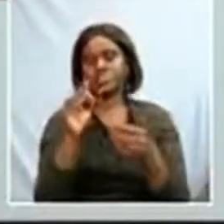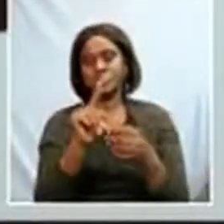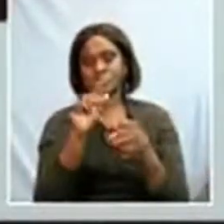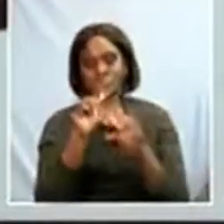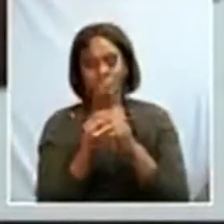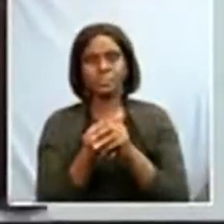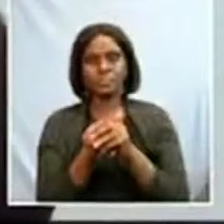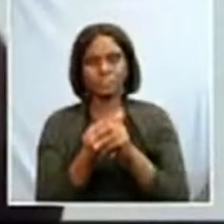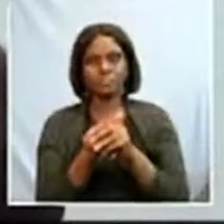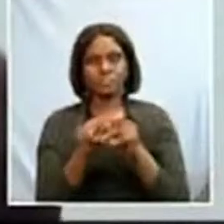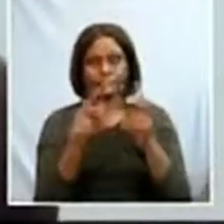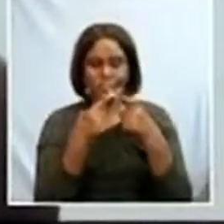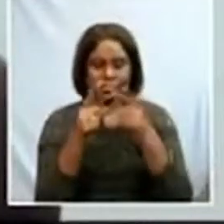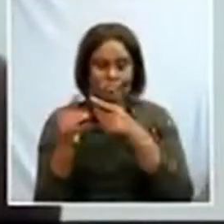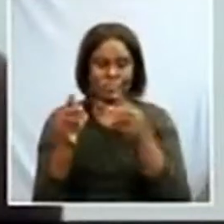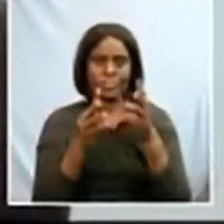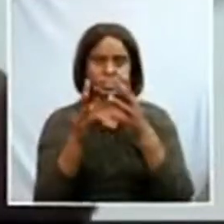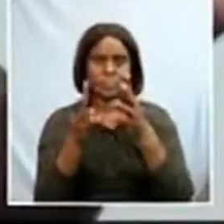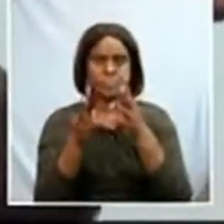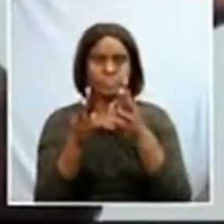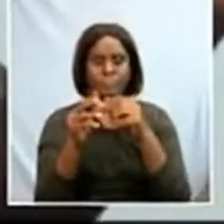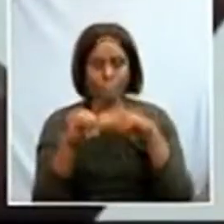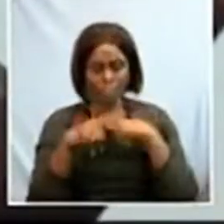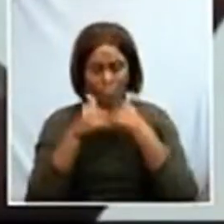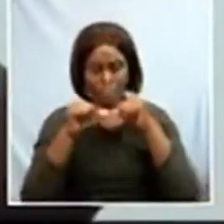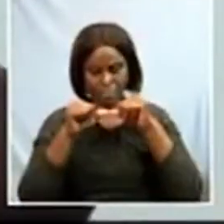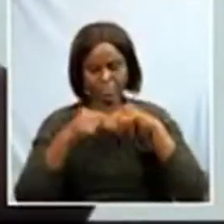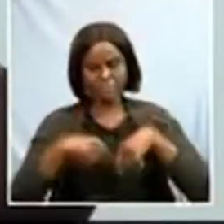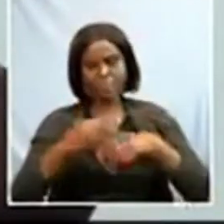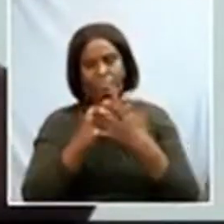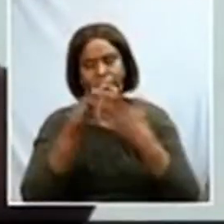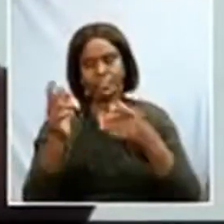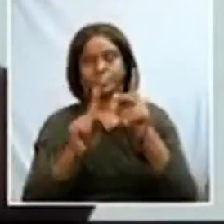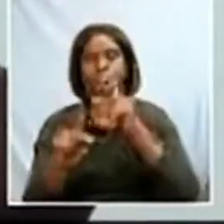in various components. We're still failing the people.